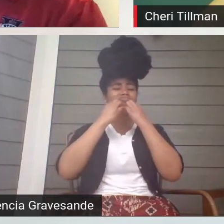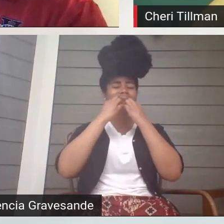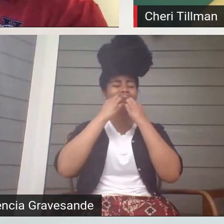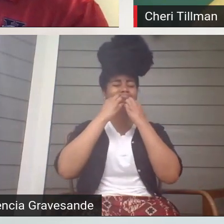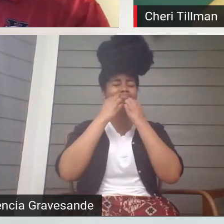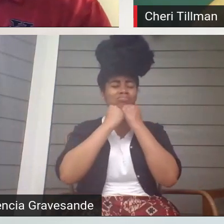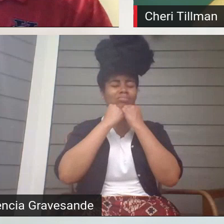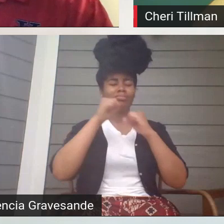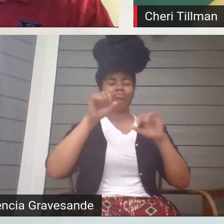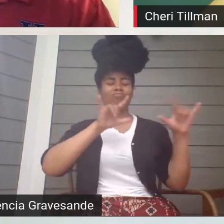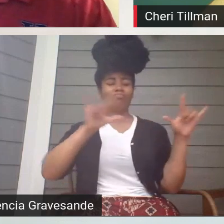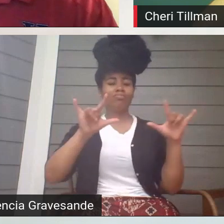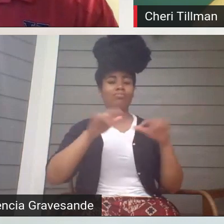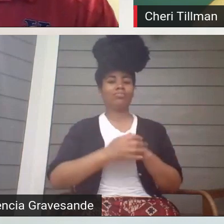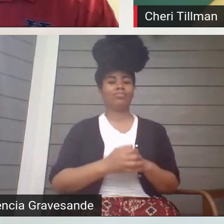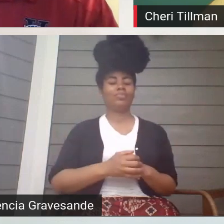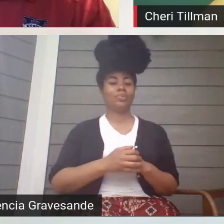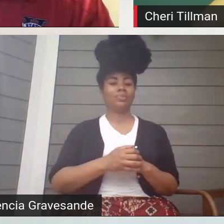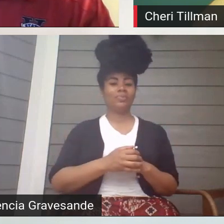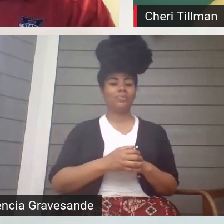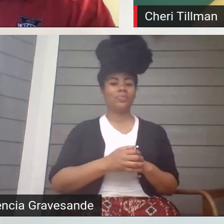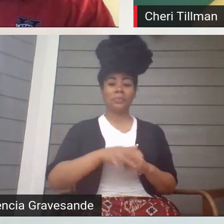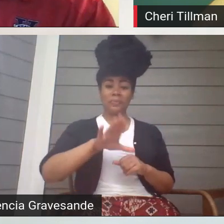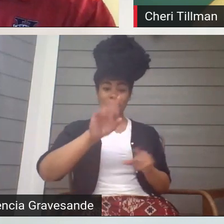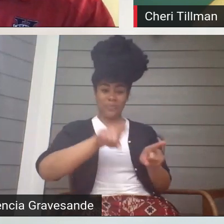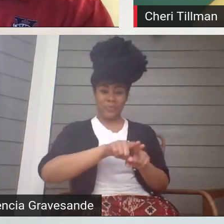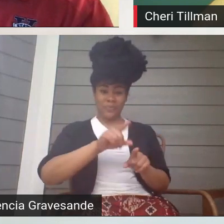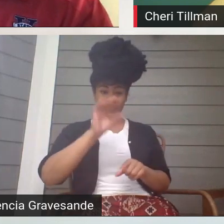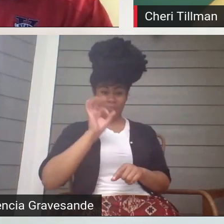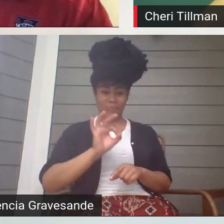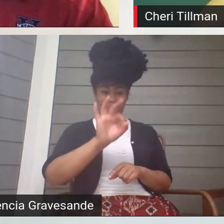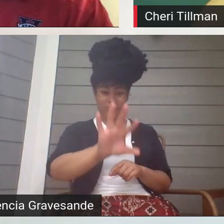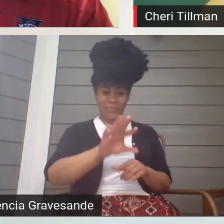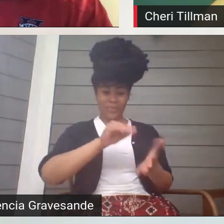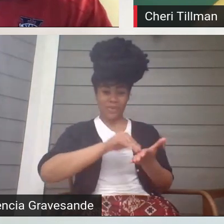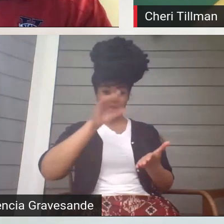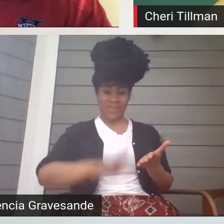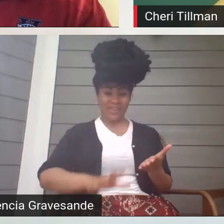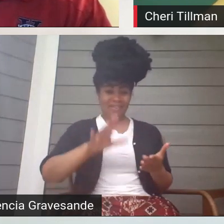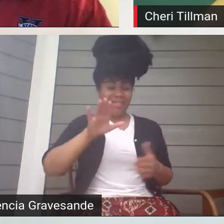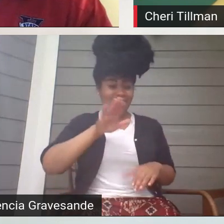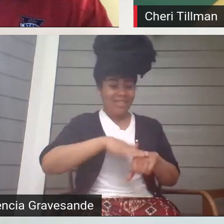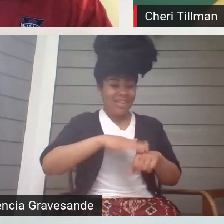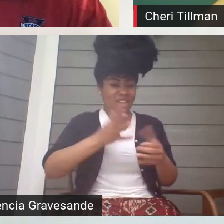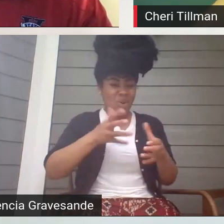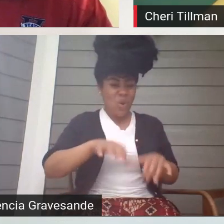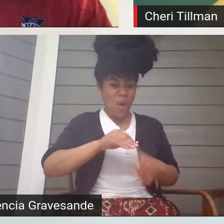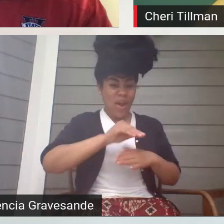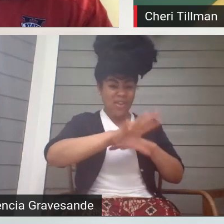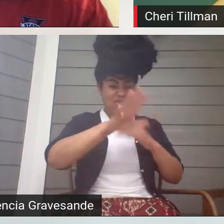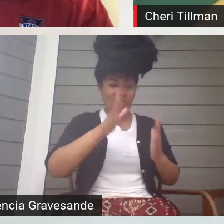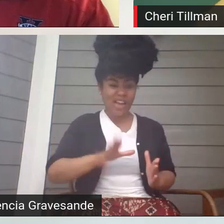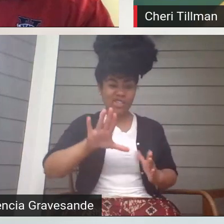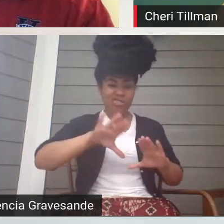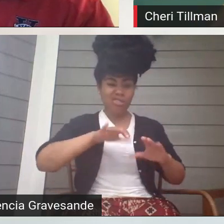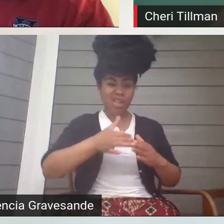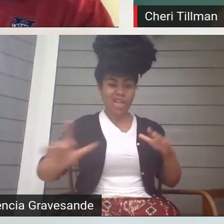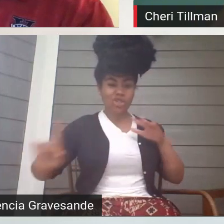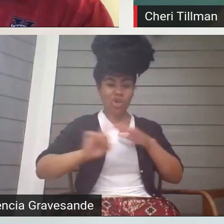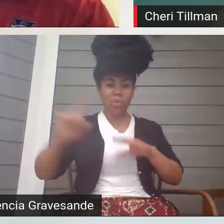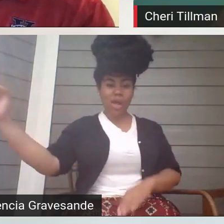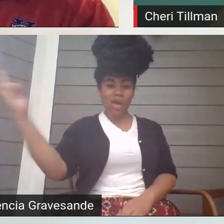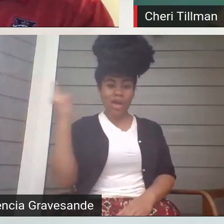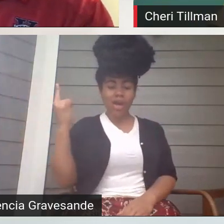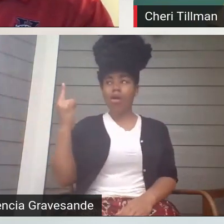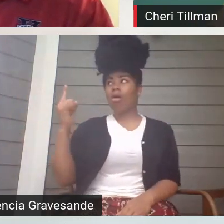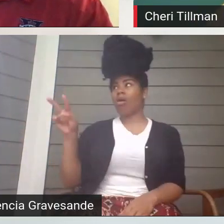just a quick tip to the students, if you don't want an advisor showing up to your class, make sure you answer those emails,